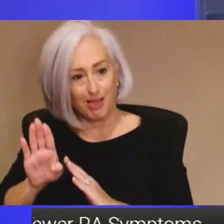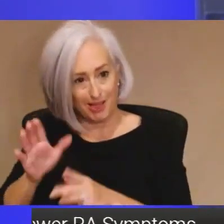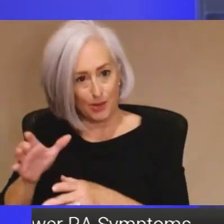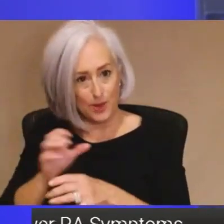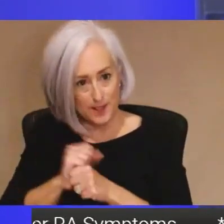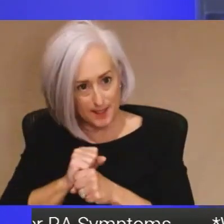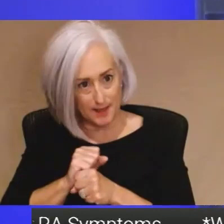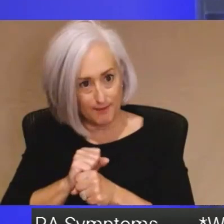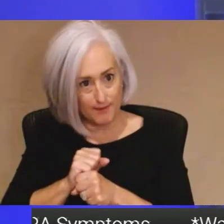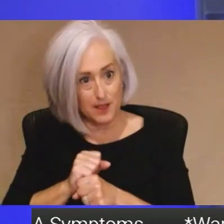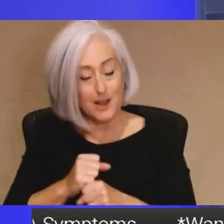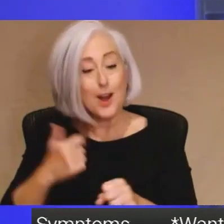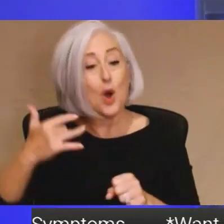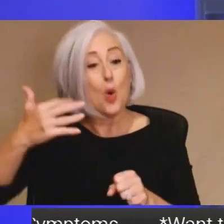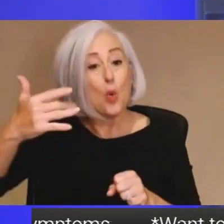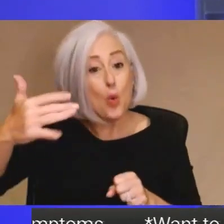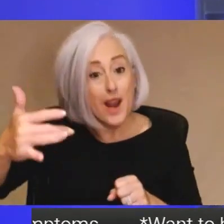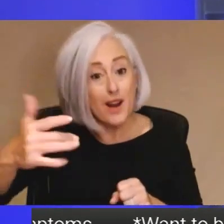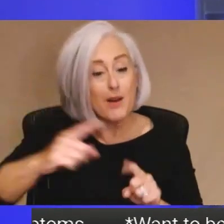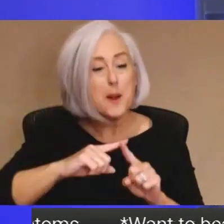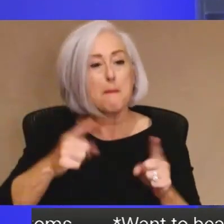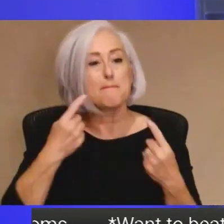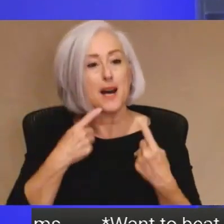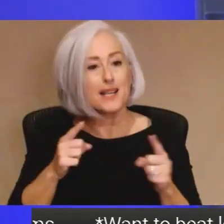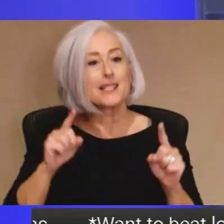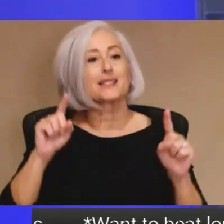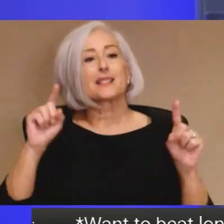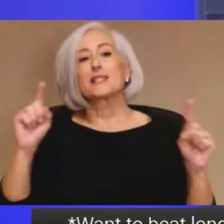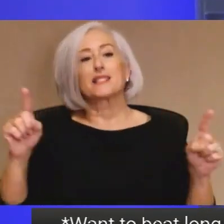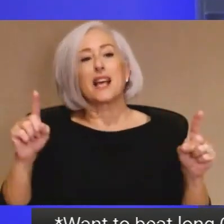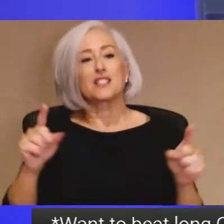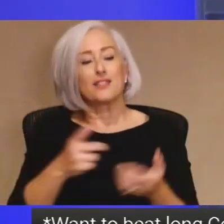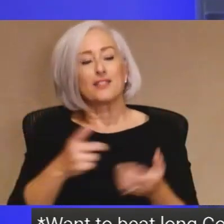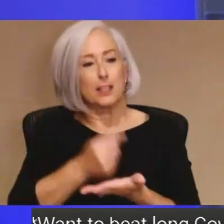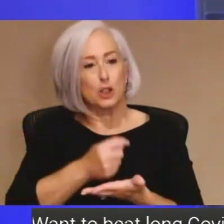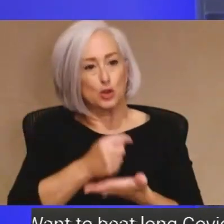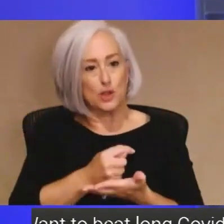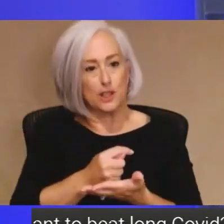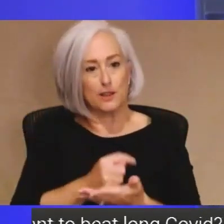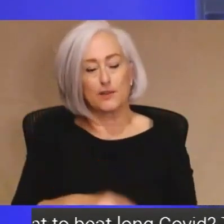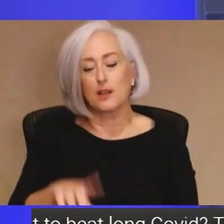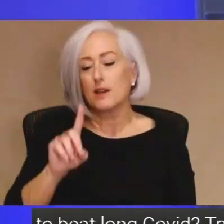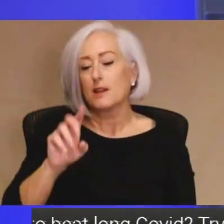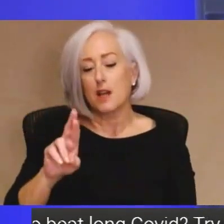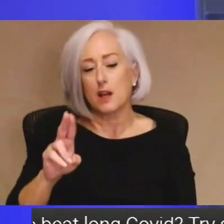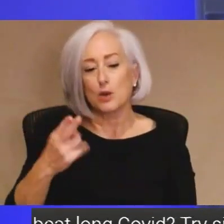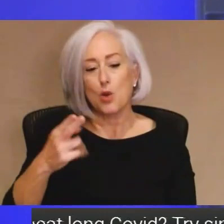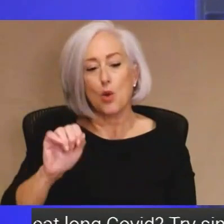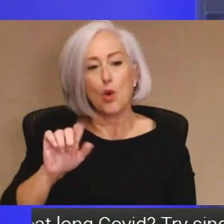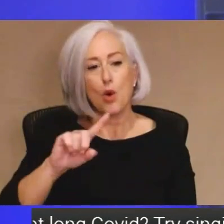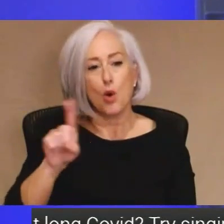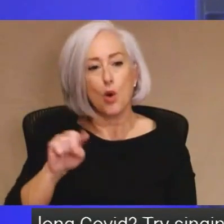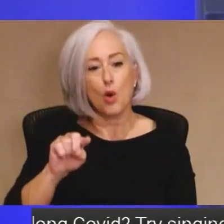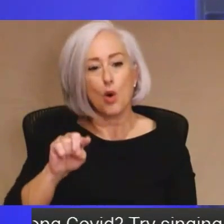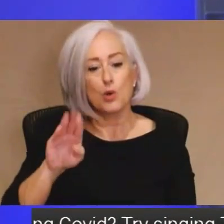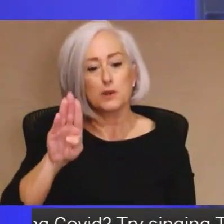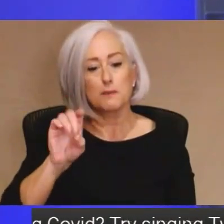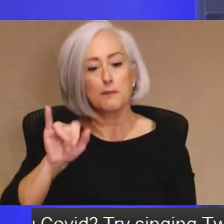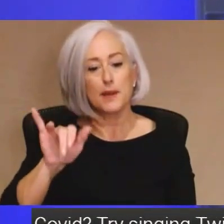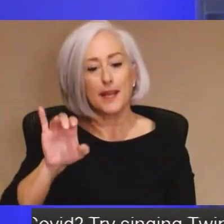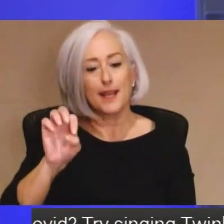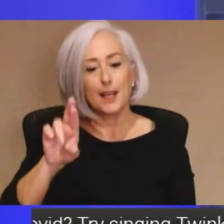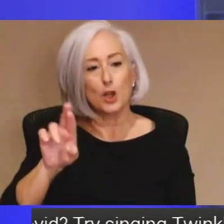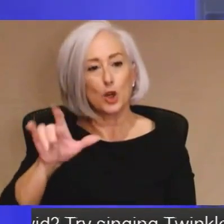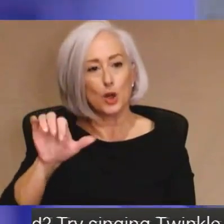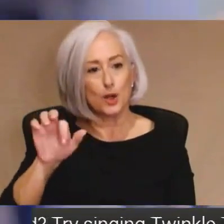treated, urologist Dr. Jeff Holzberline is passionate about helping men avoid it if possible and shares the top three things he wants